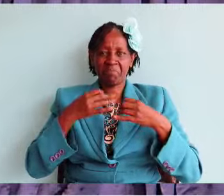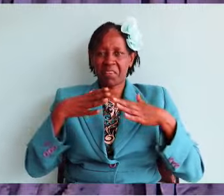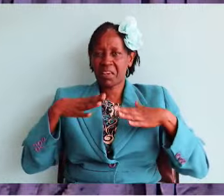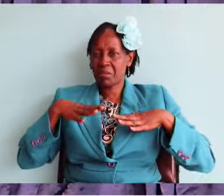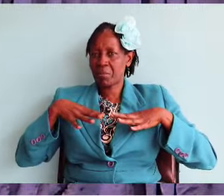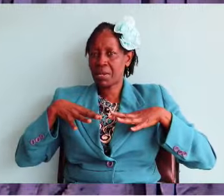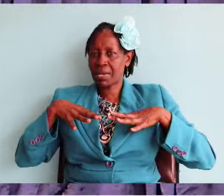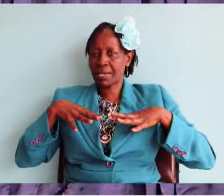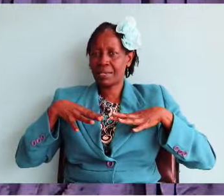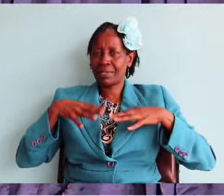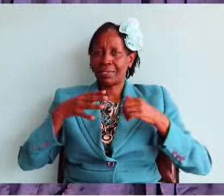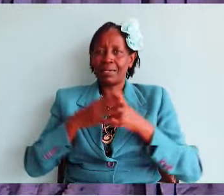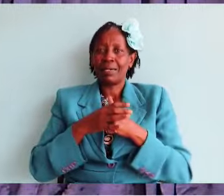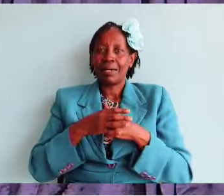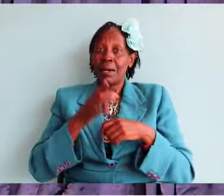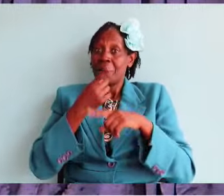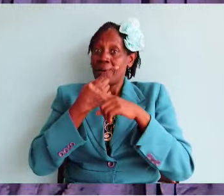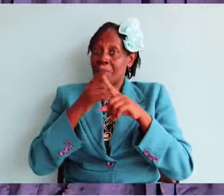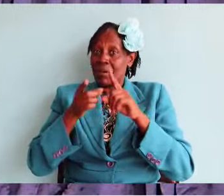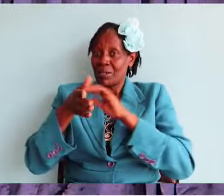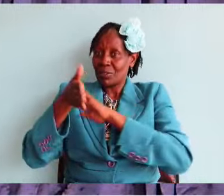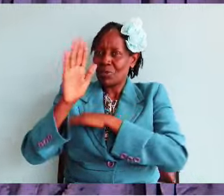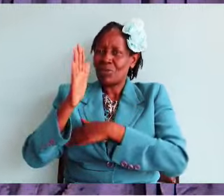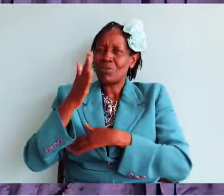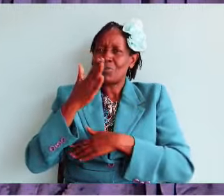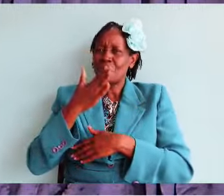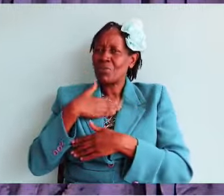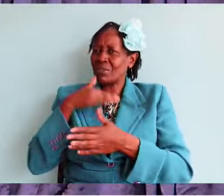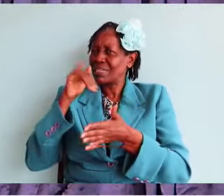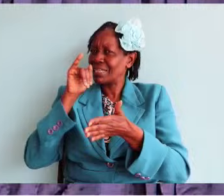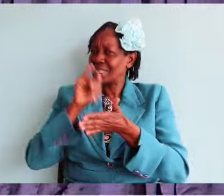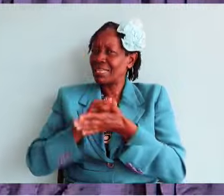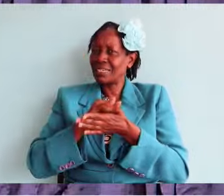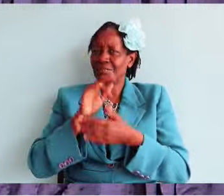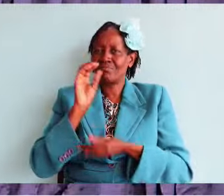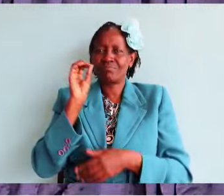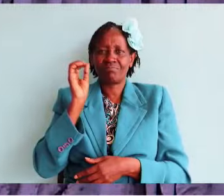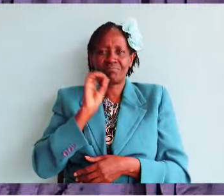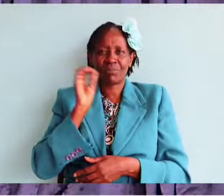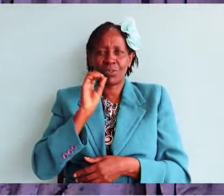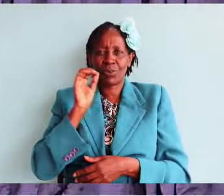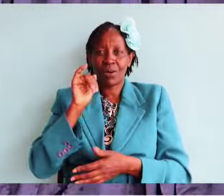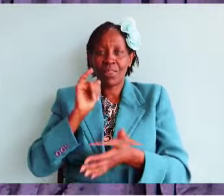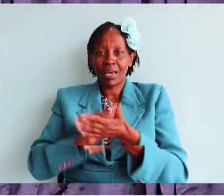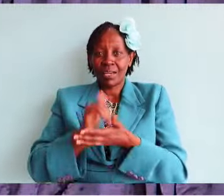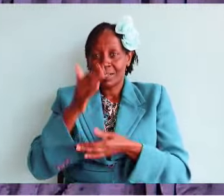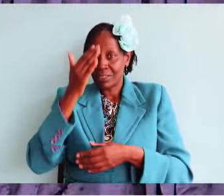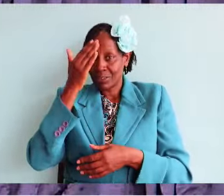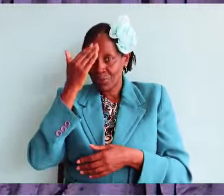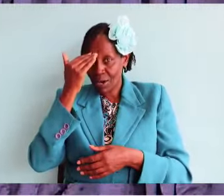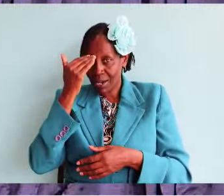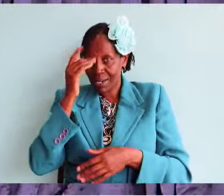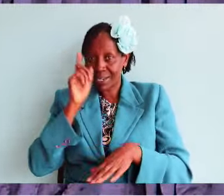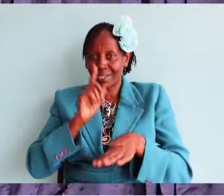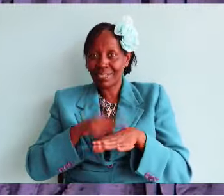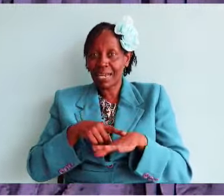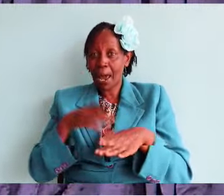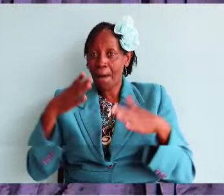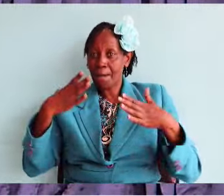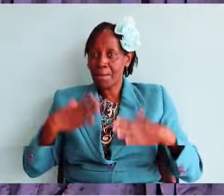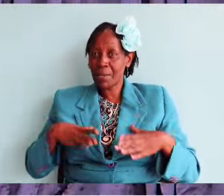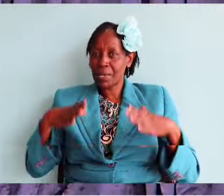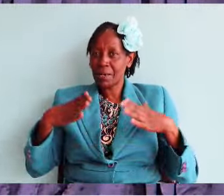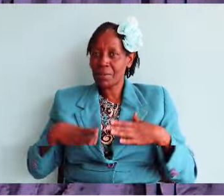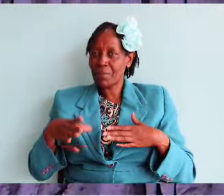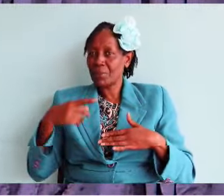You understand? And God doesn't want that at all. That is why when men say, let us